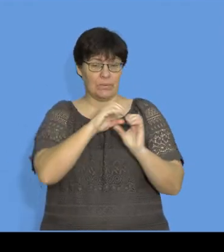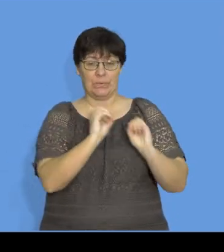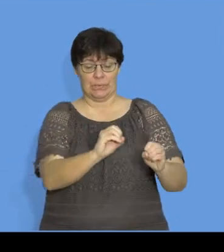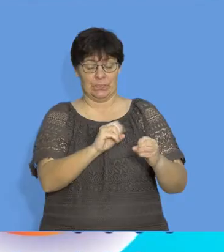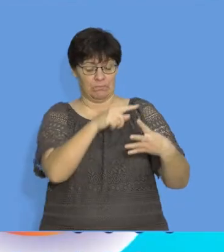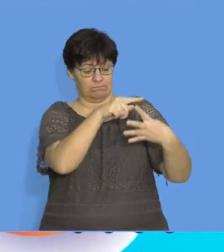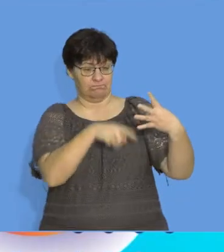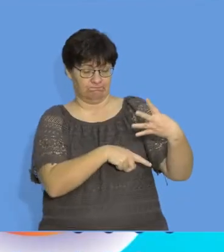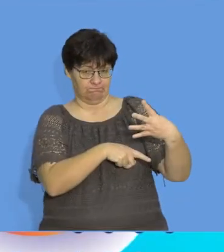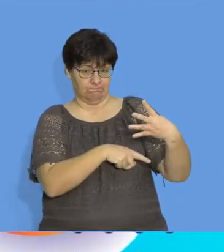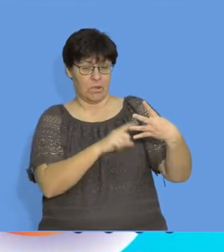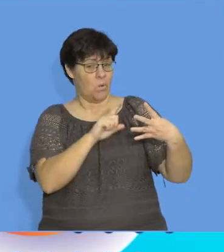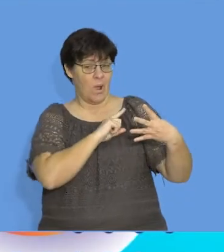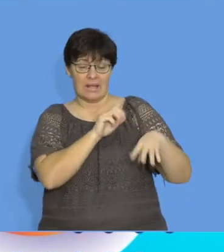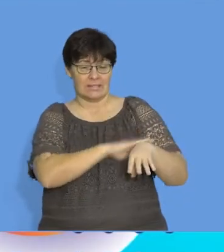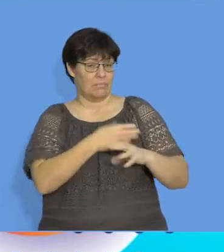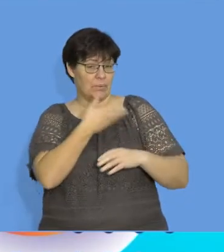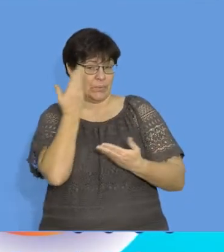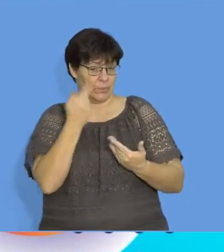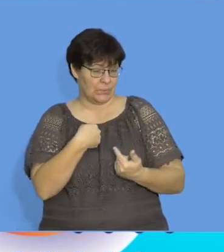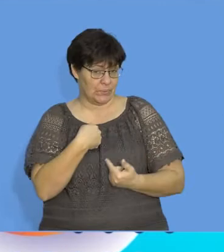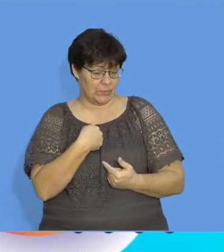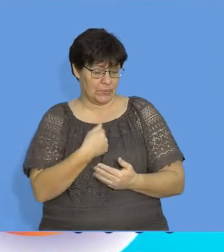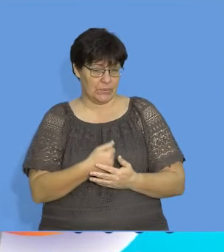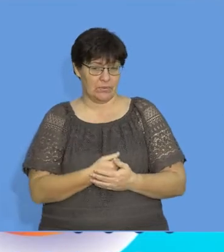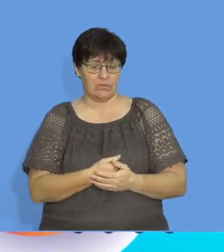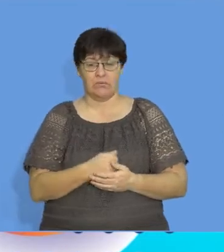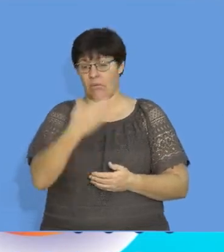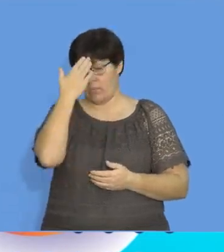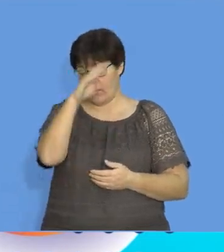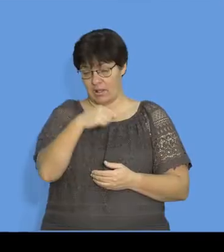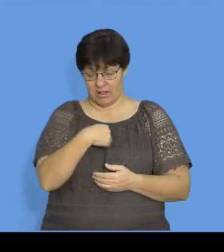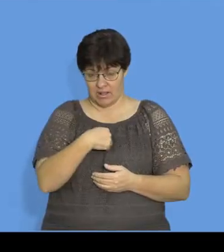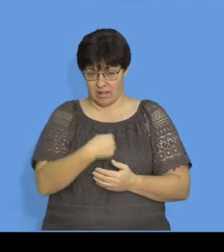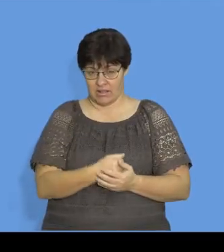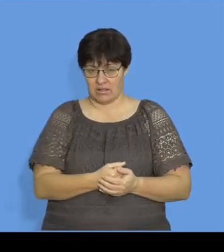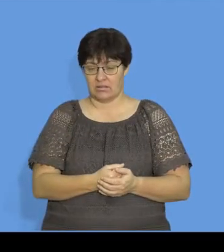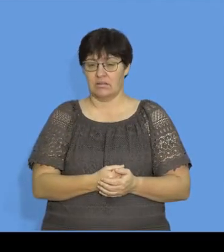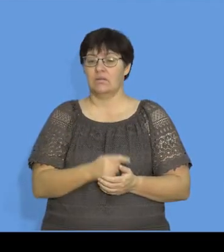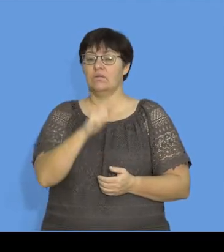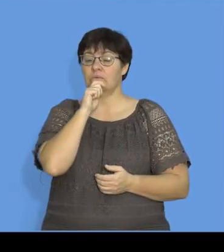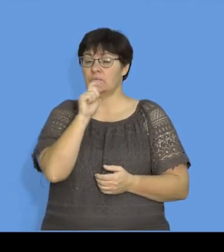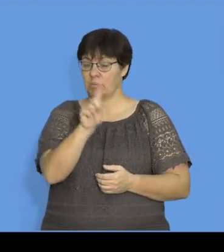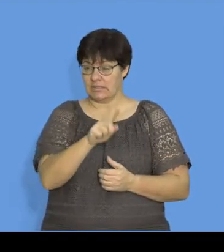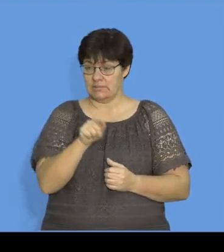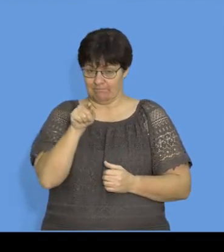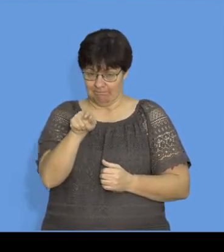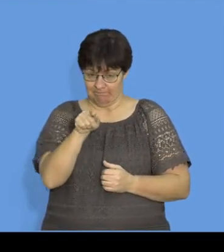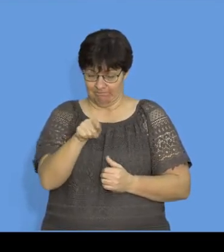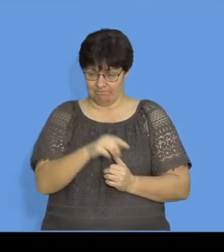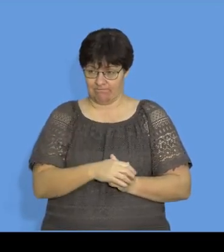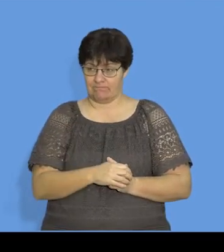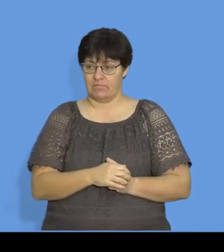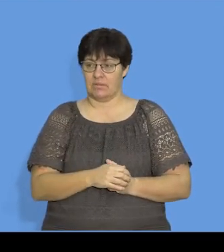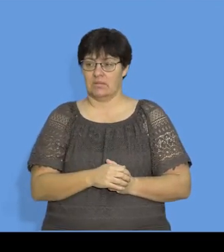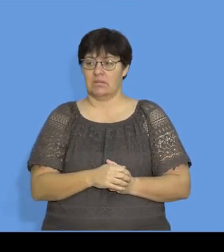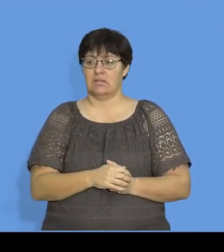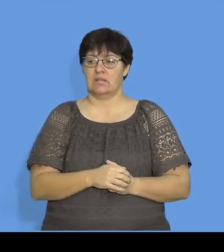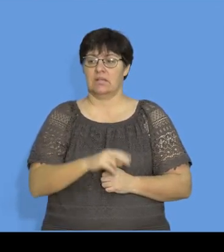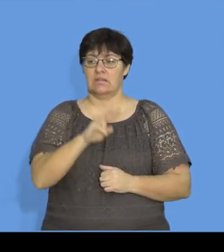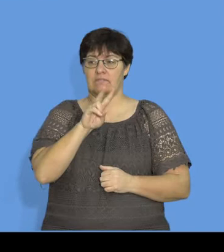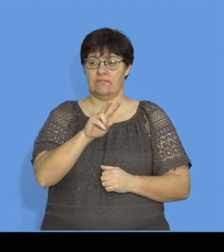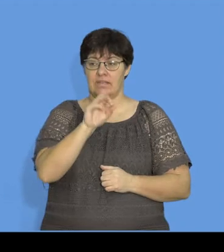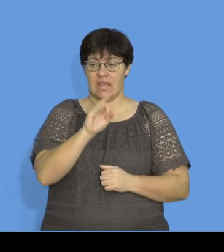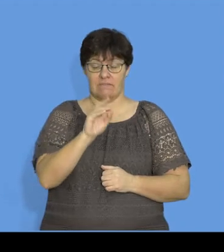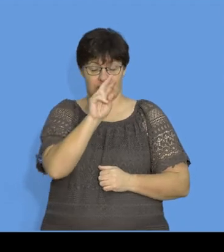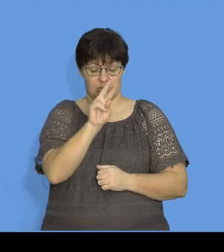it, because we don't have time. I know that that means we're going to use this equation. VF